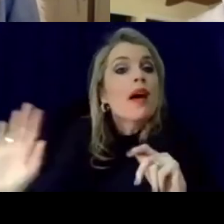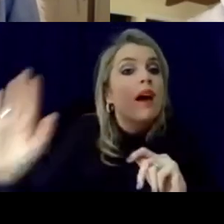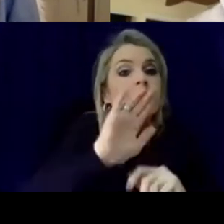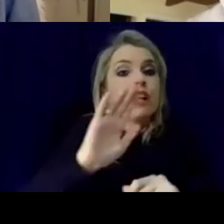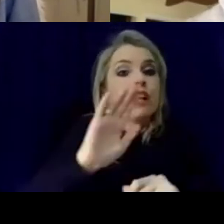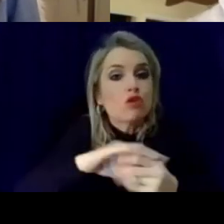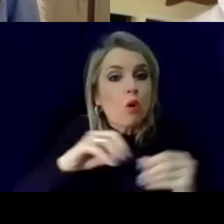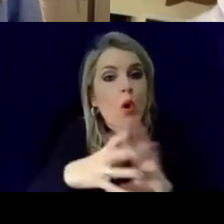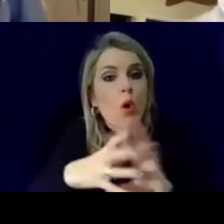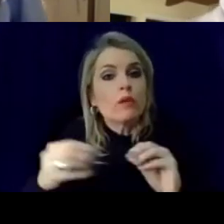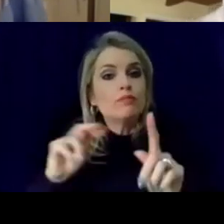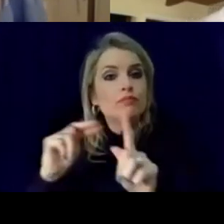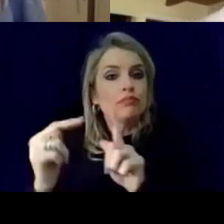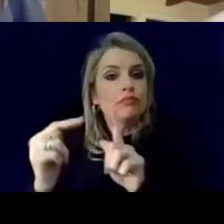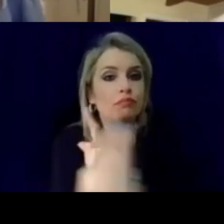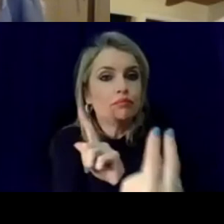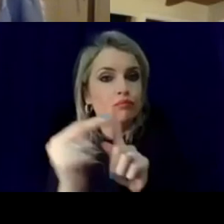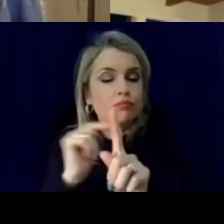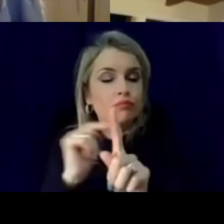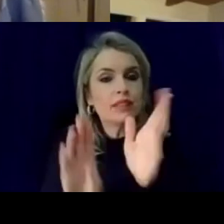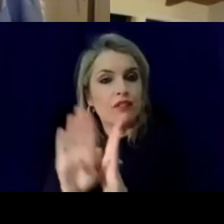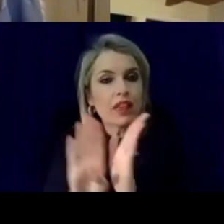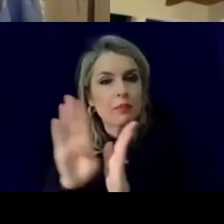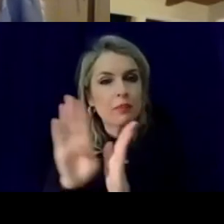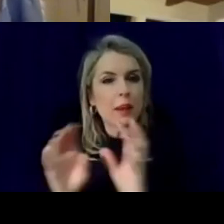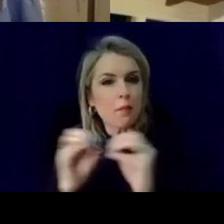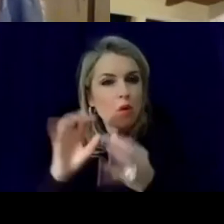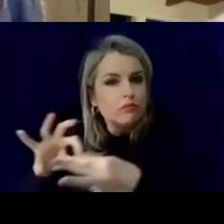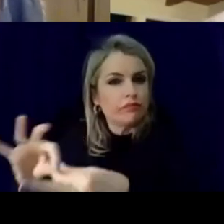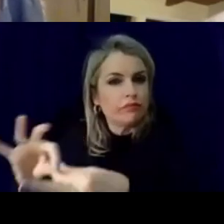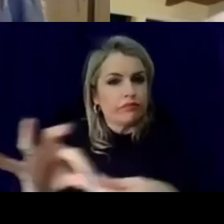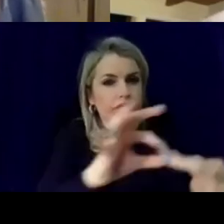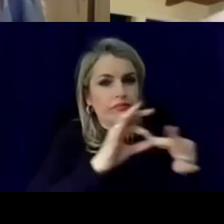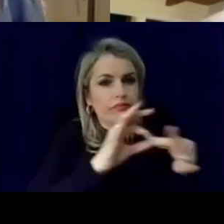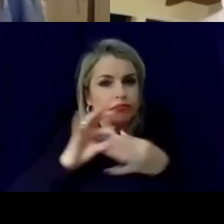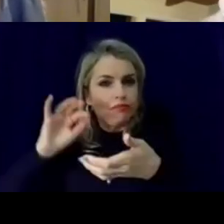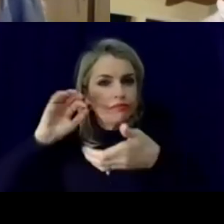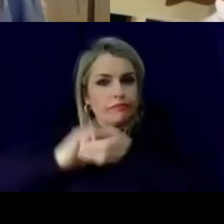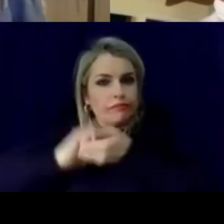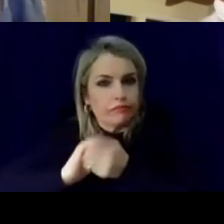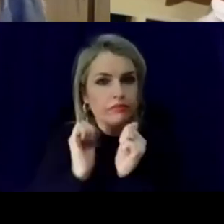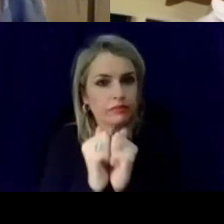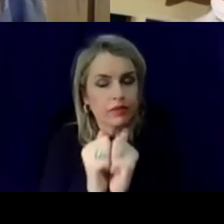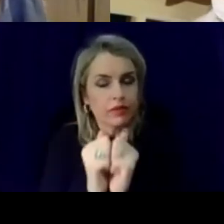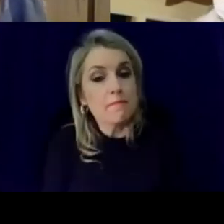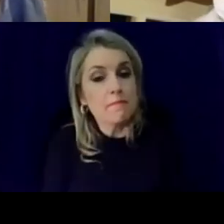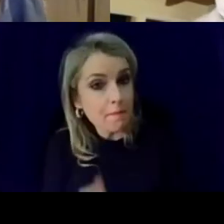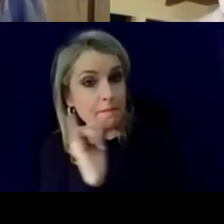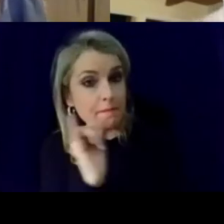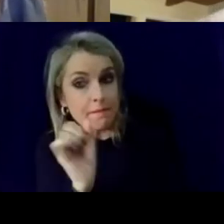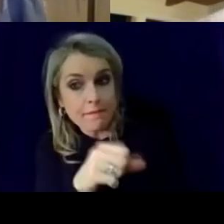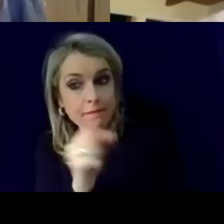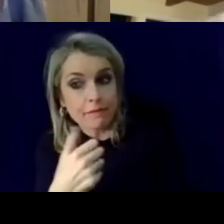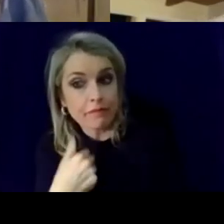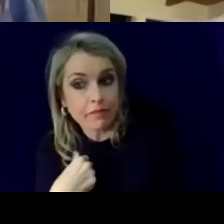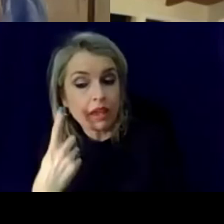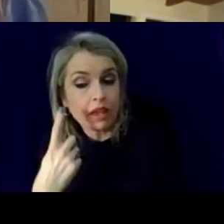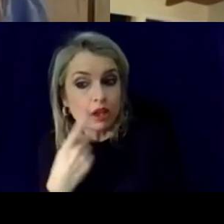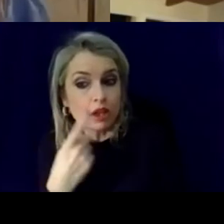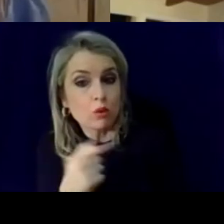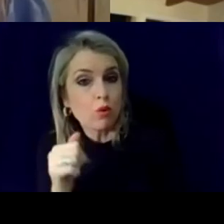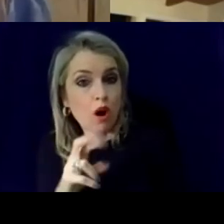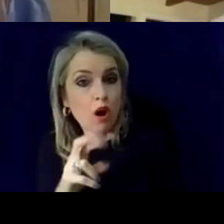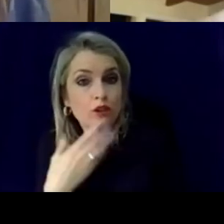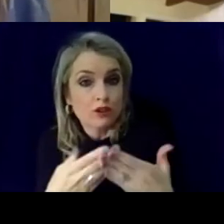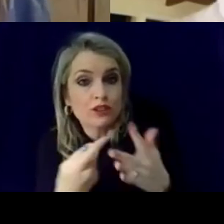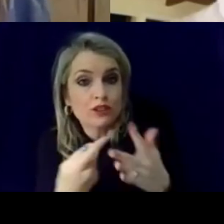people who can also tell stories in this universe and like developing it into a more collaborative world. Yeah. I mean, I think you are off